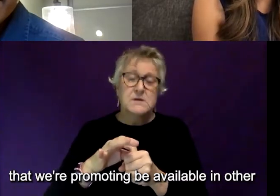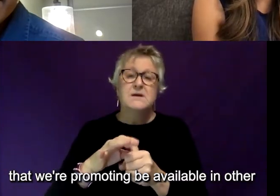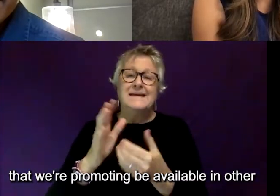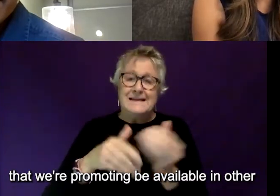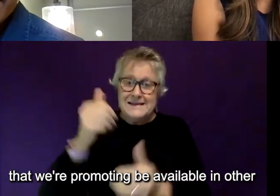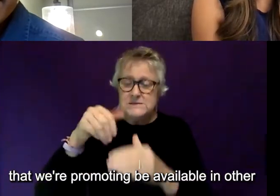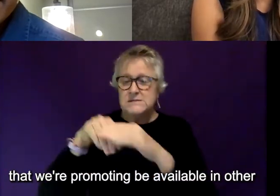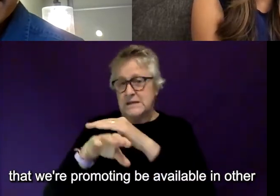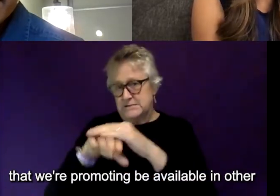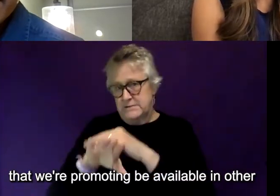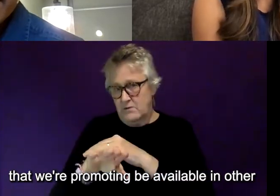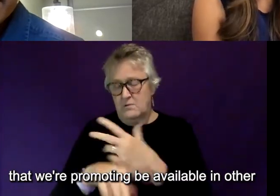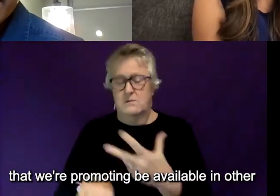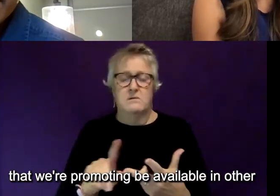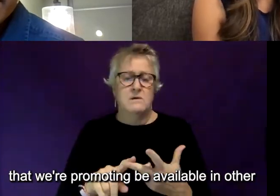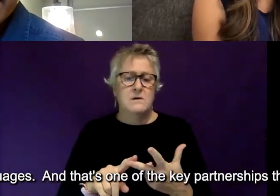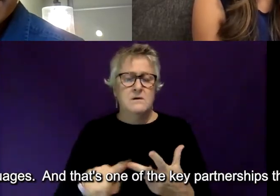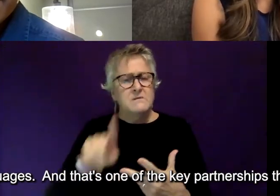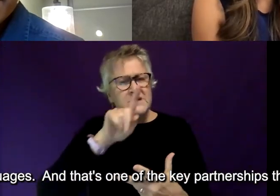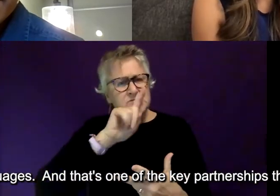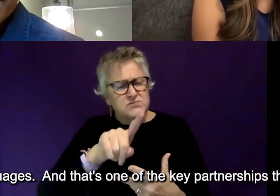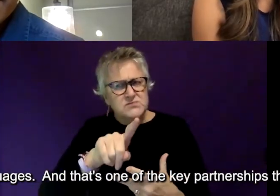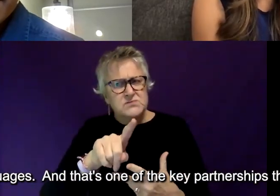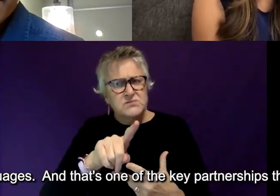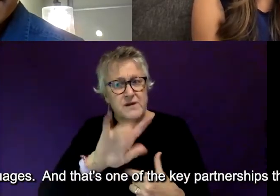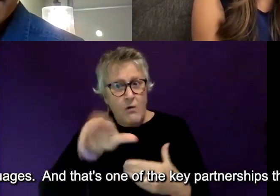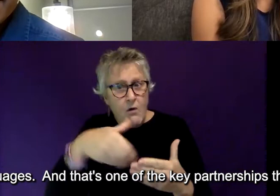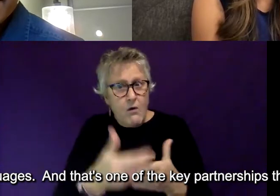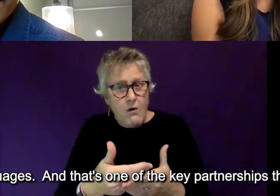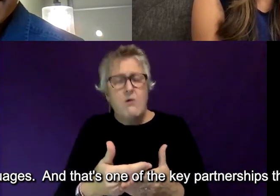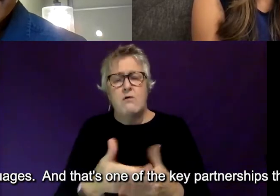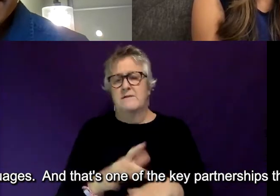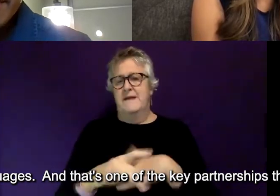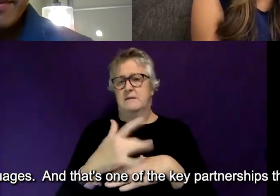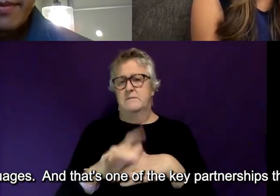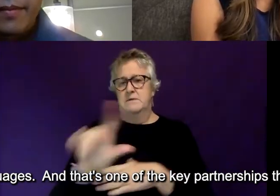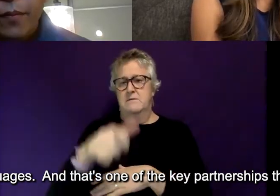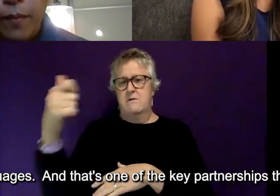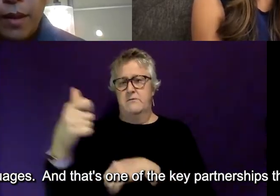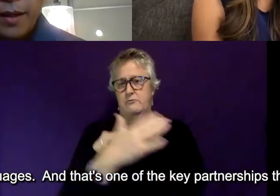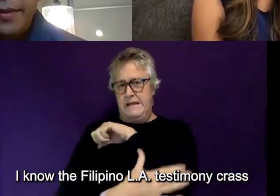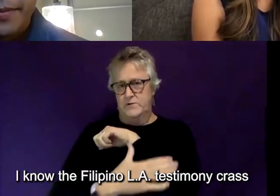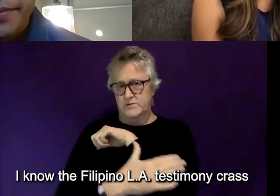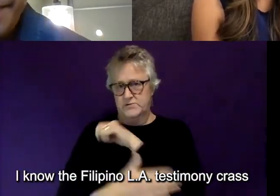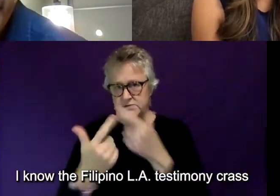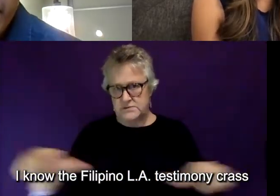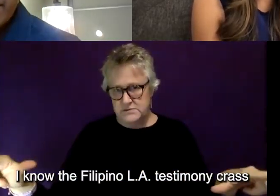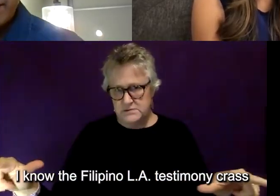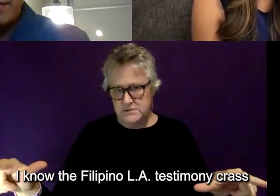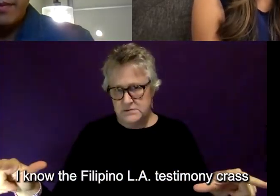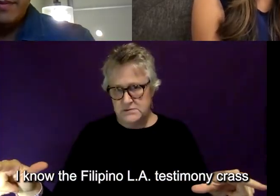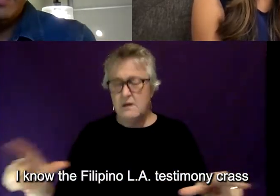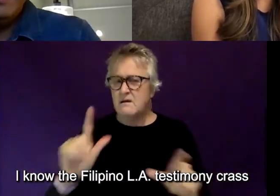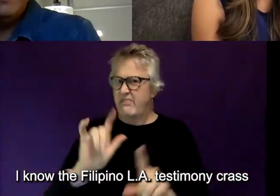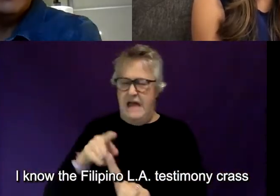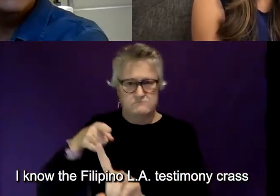that we're promoting be available in other languages. And that's one of the key partnerships that I